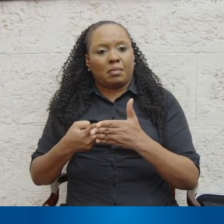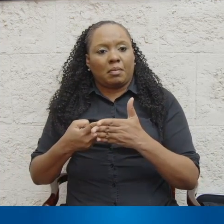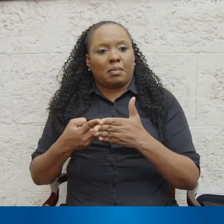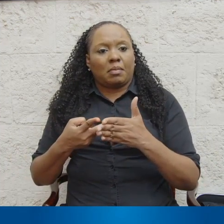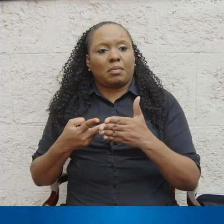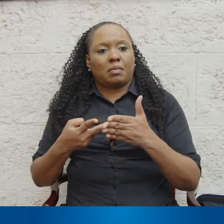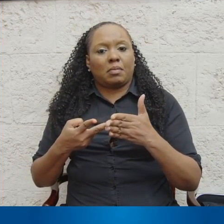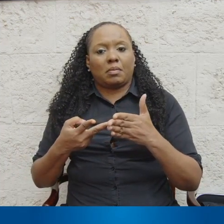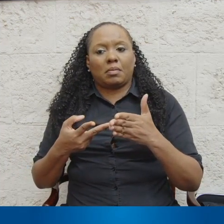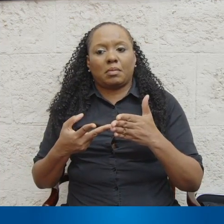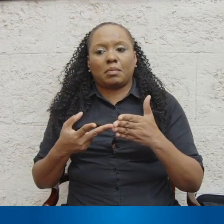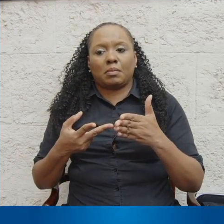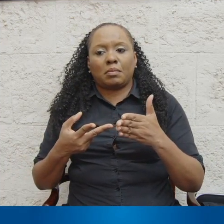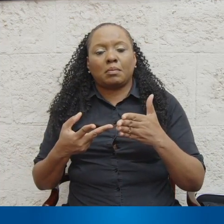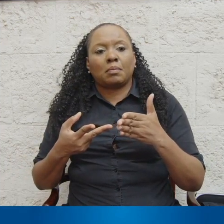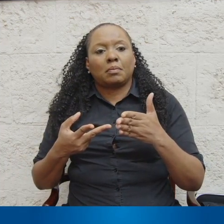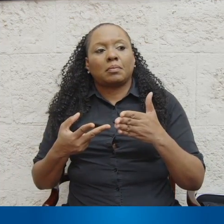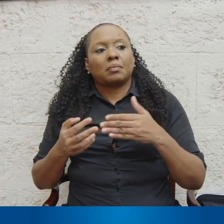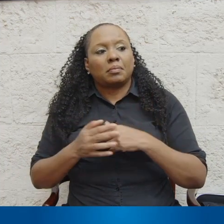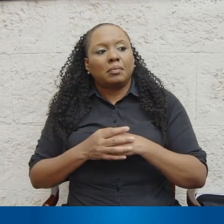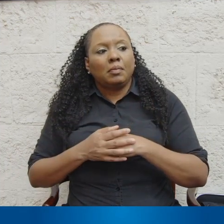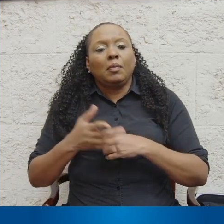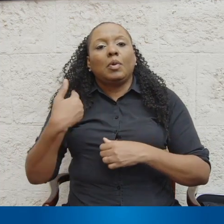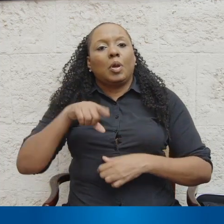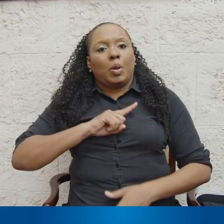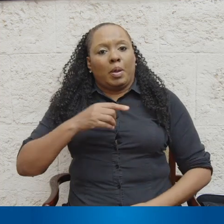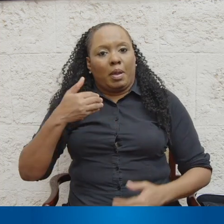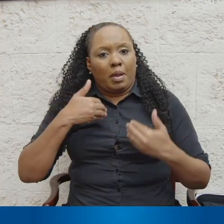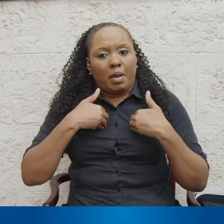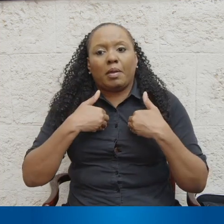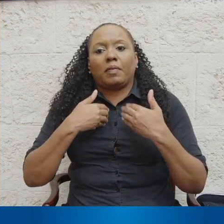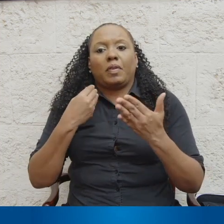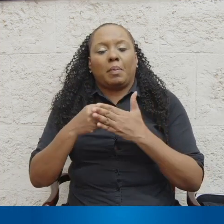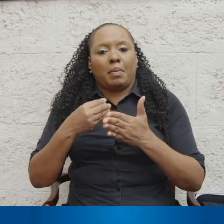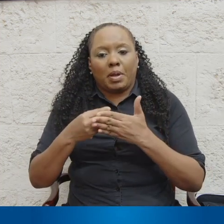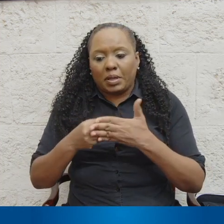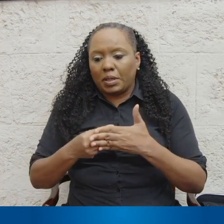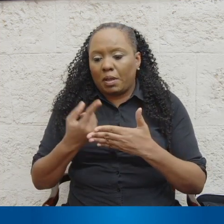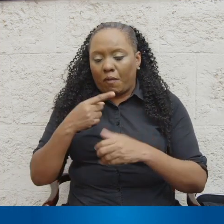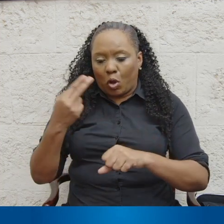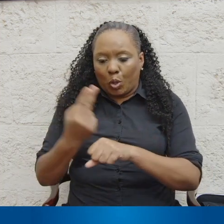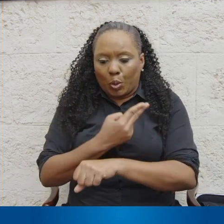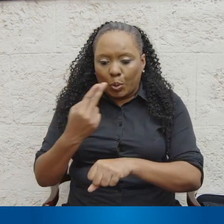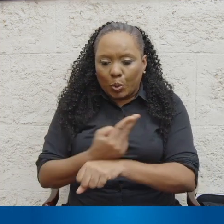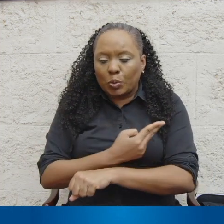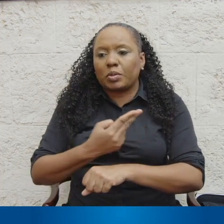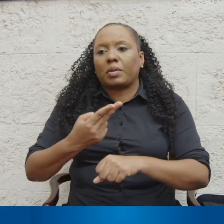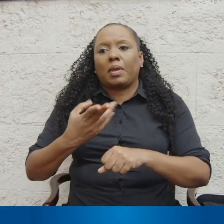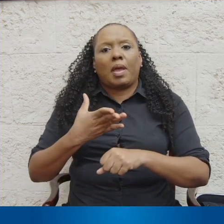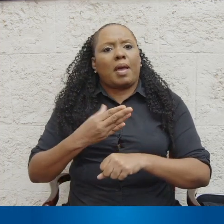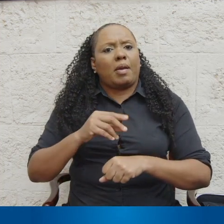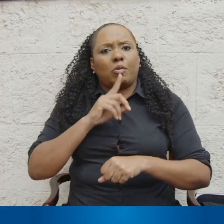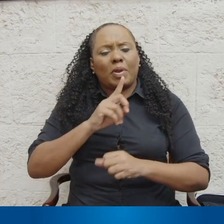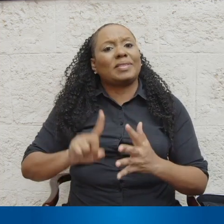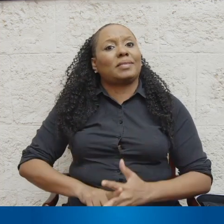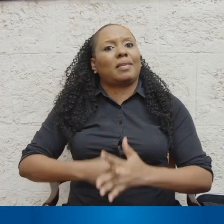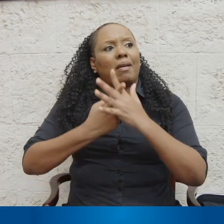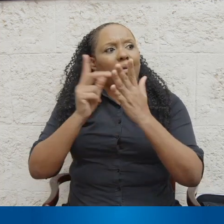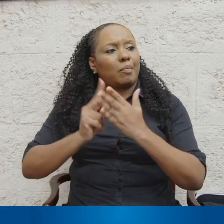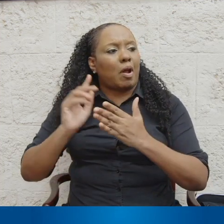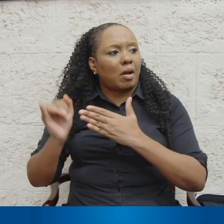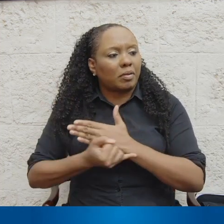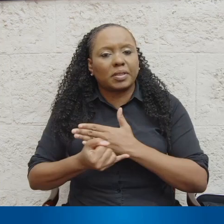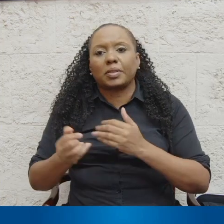of implementation of all of the projects that government has in relation to whether